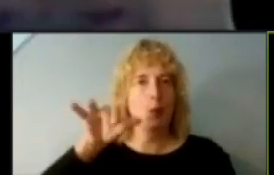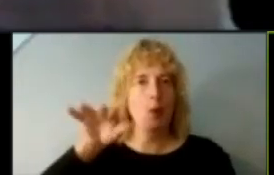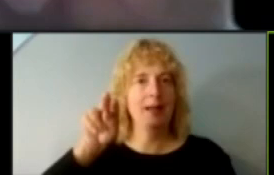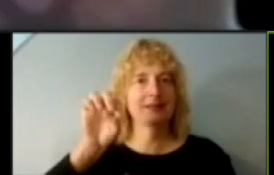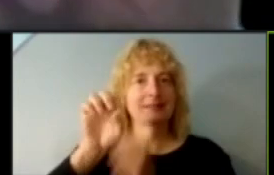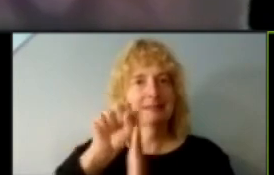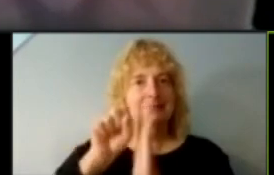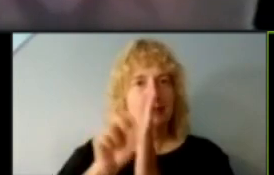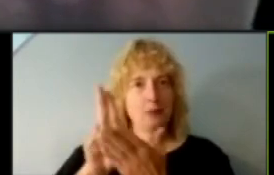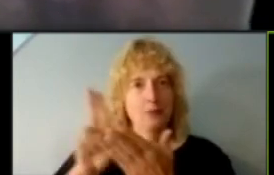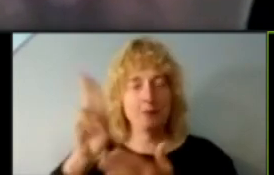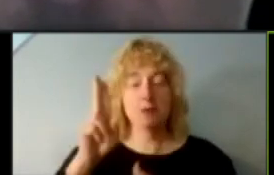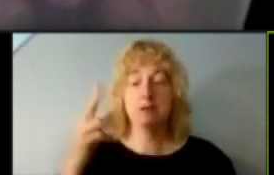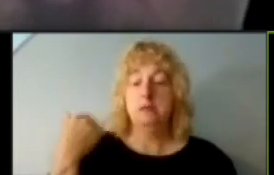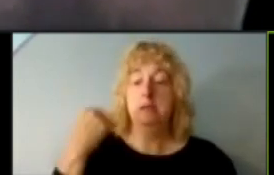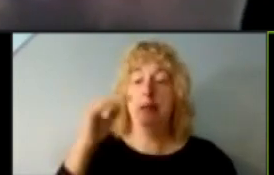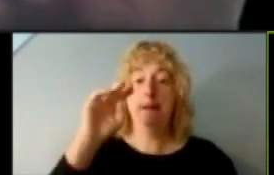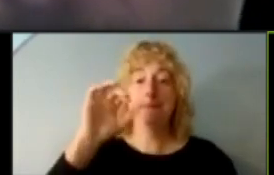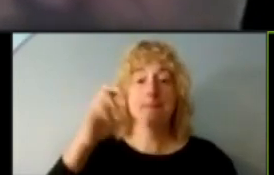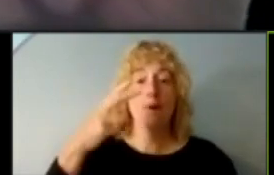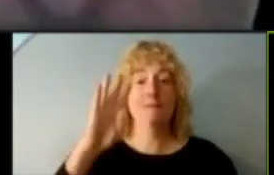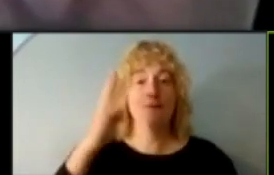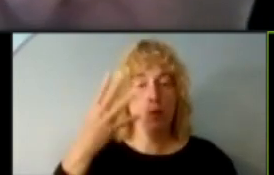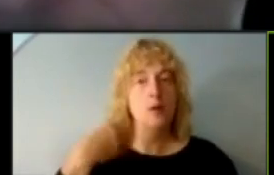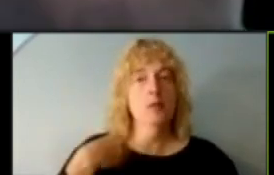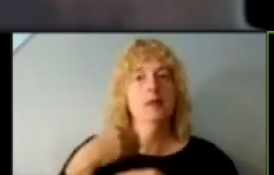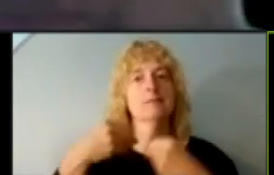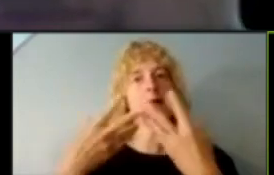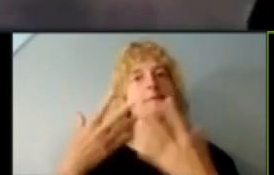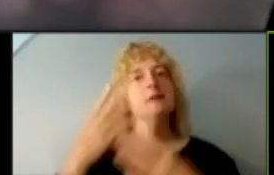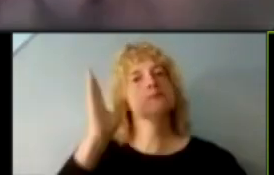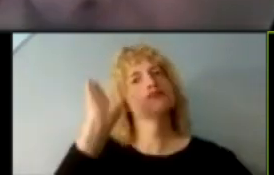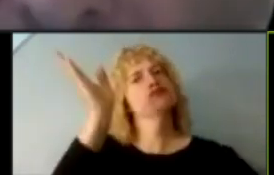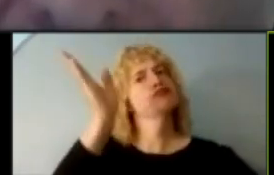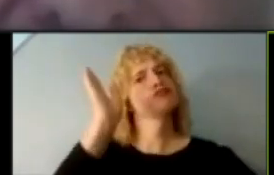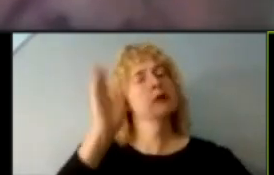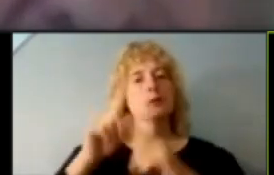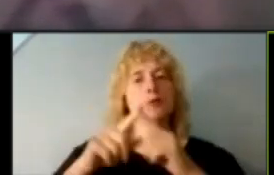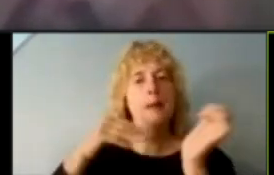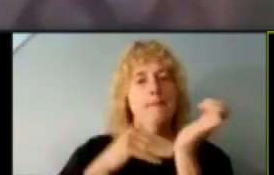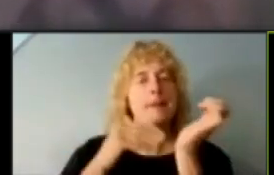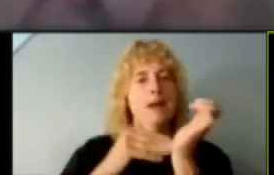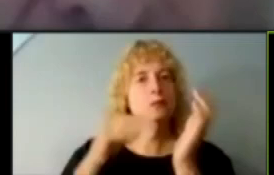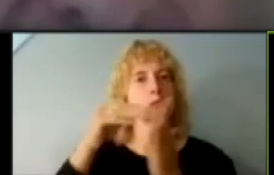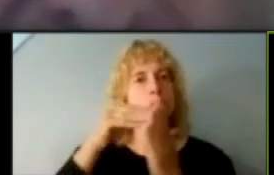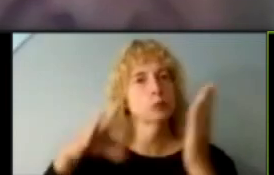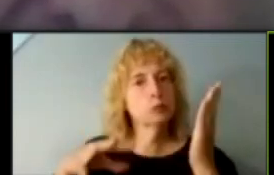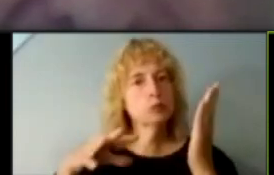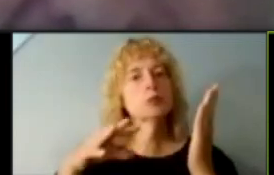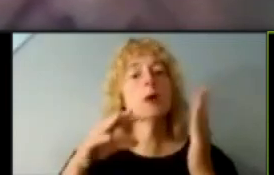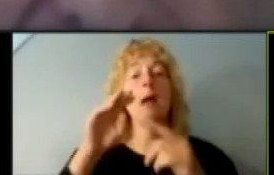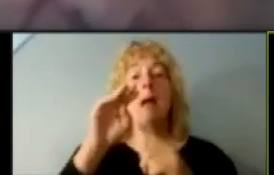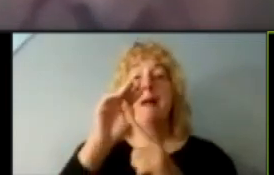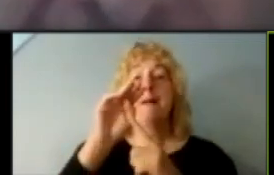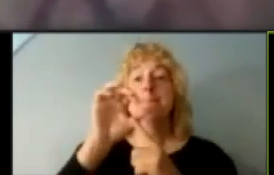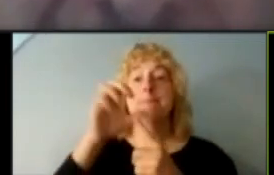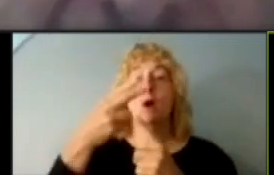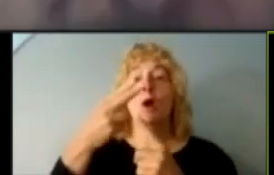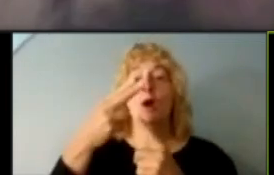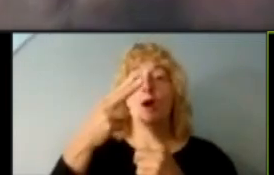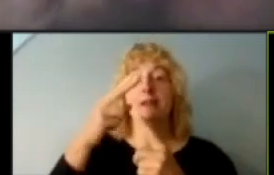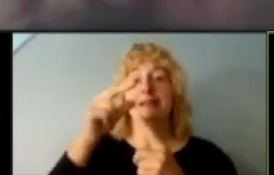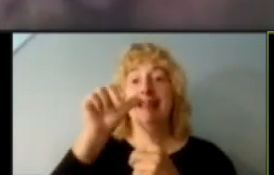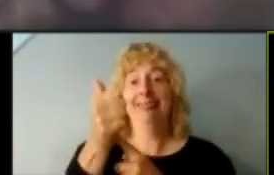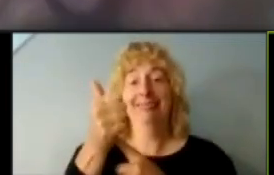my last in-person lecture to medical students. And on March 10th, when the